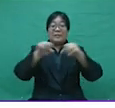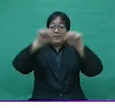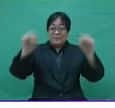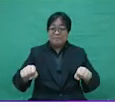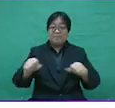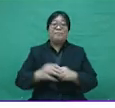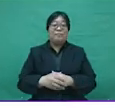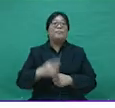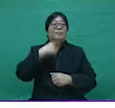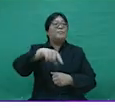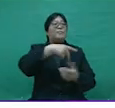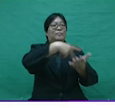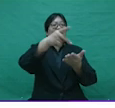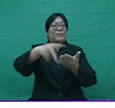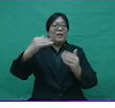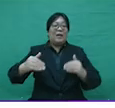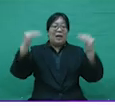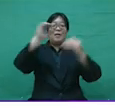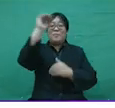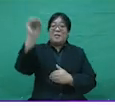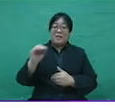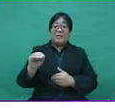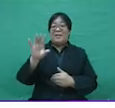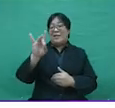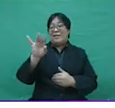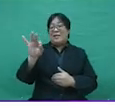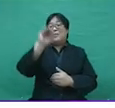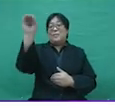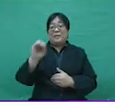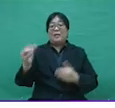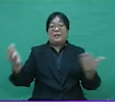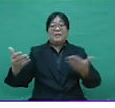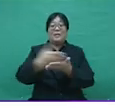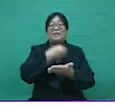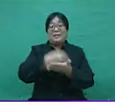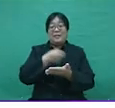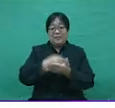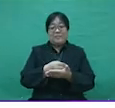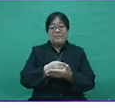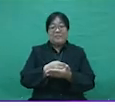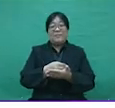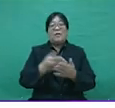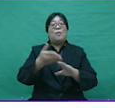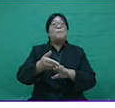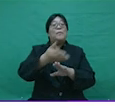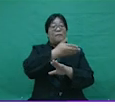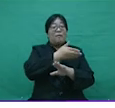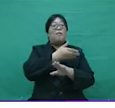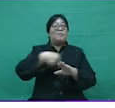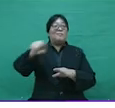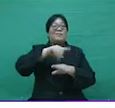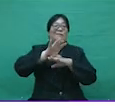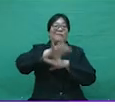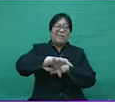unemployment system, which has paid a higher percentage, 80-90% of the income before you